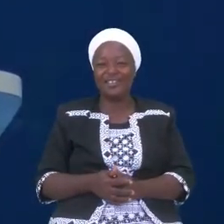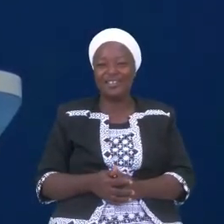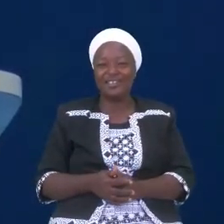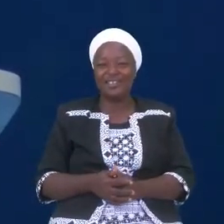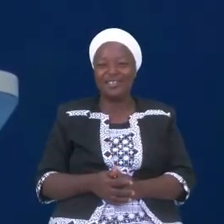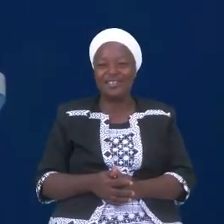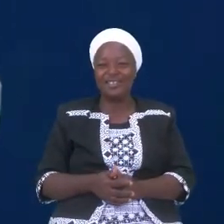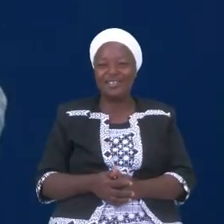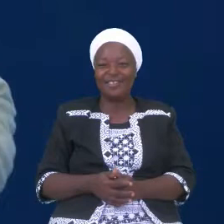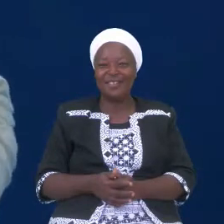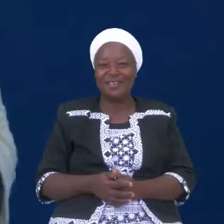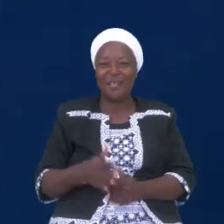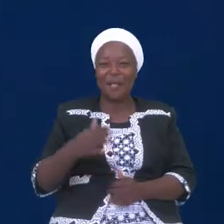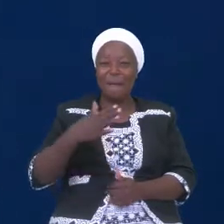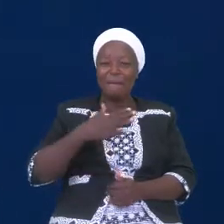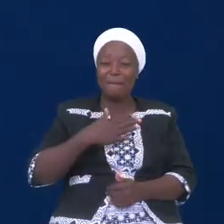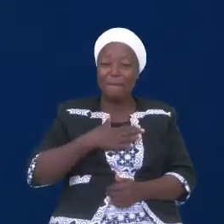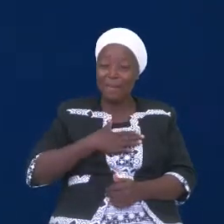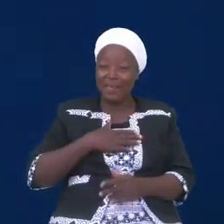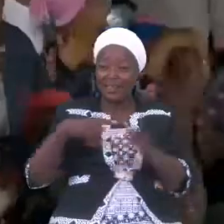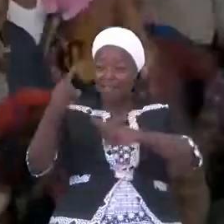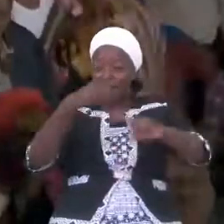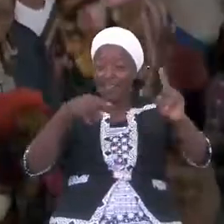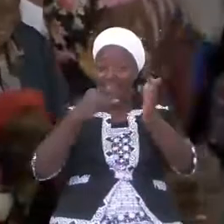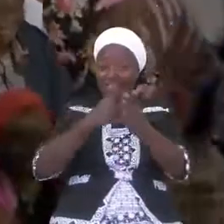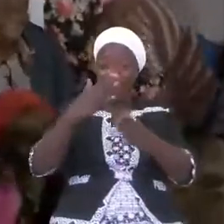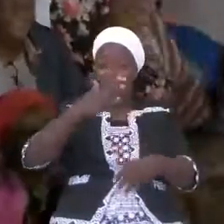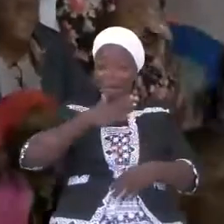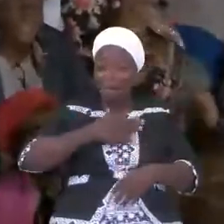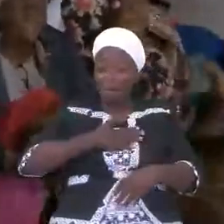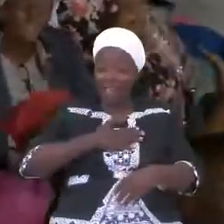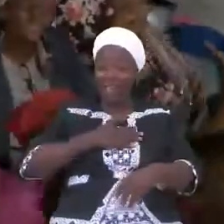My time has come.